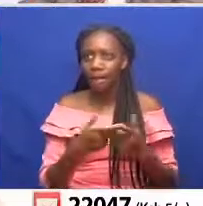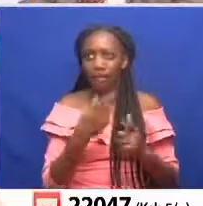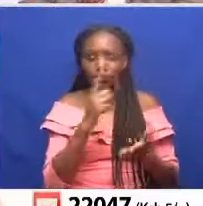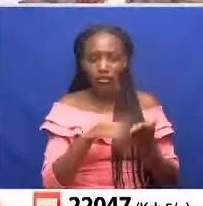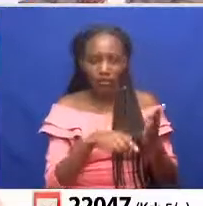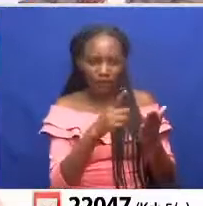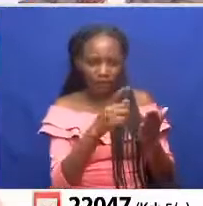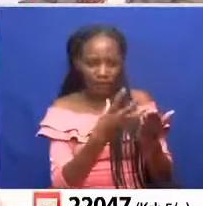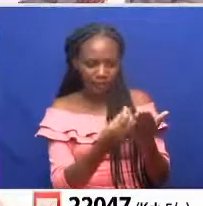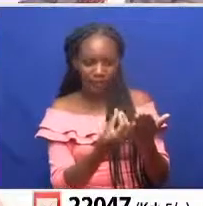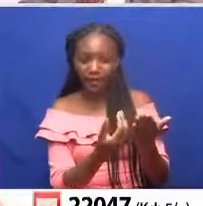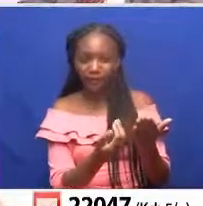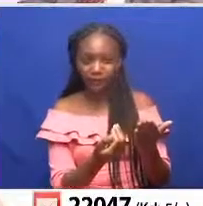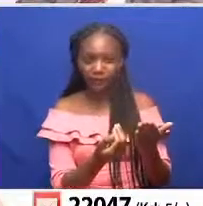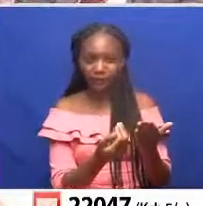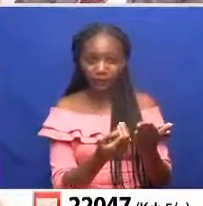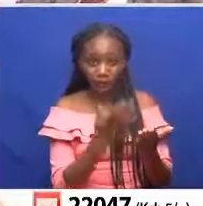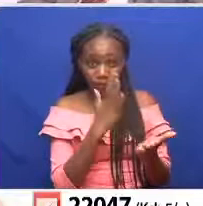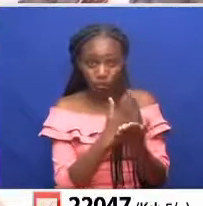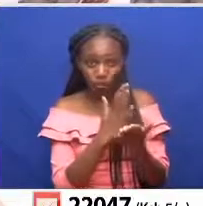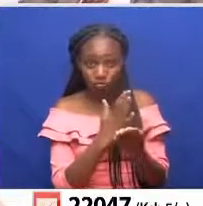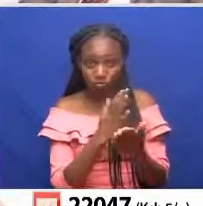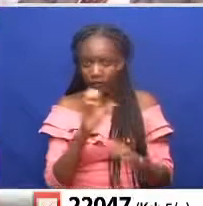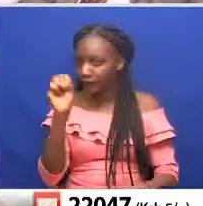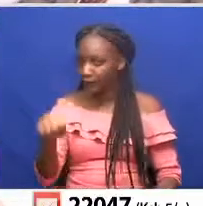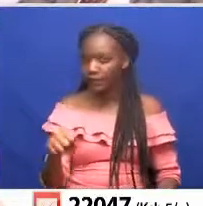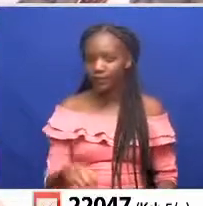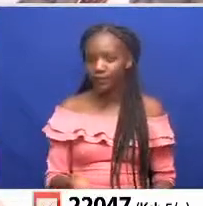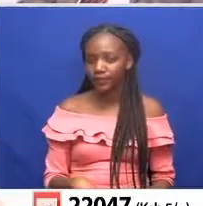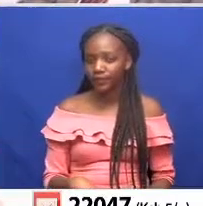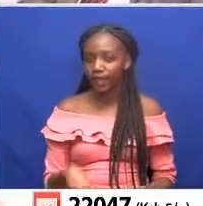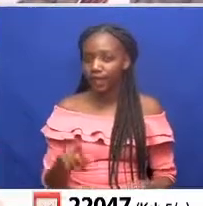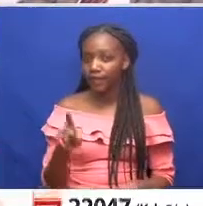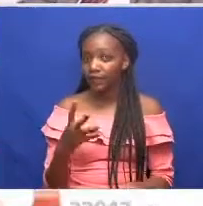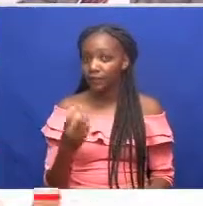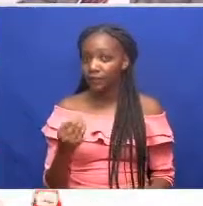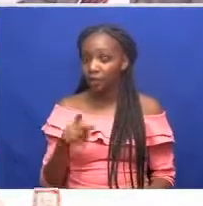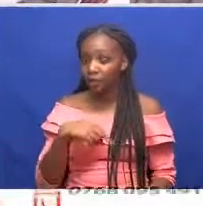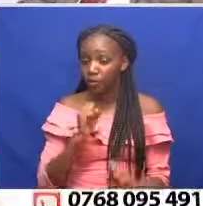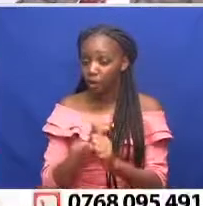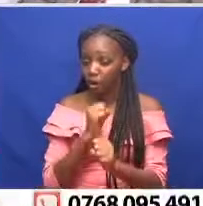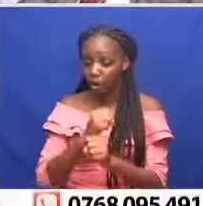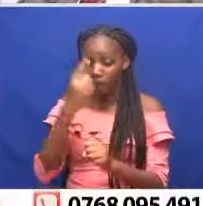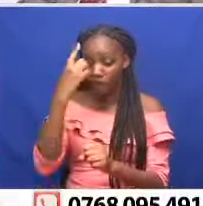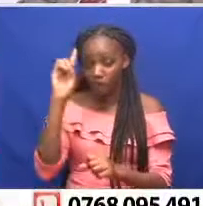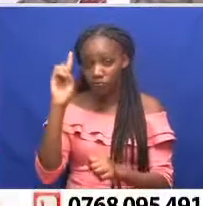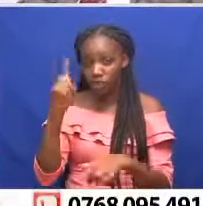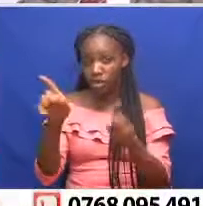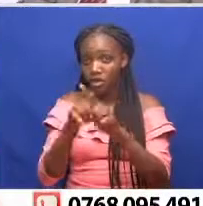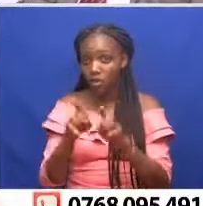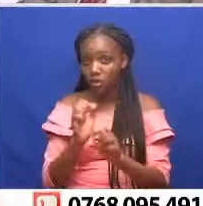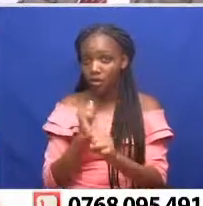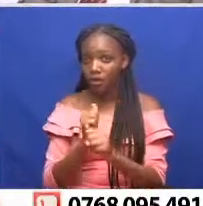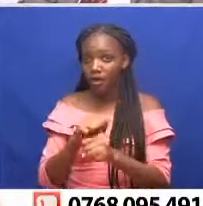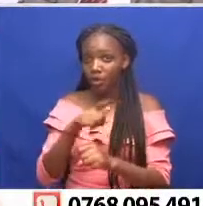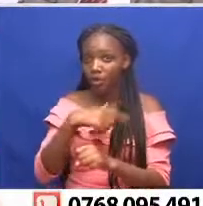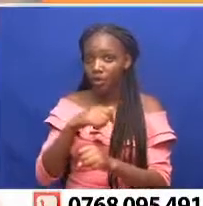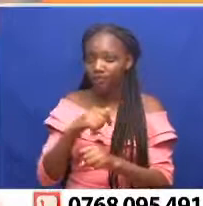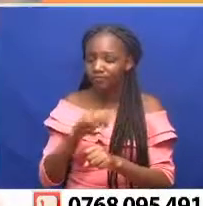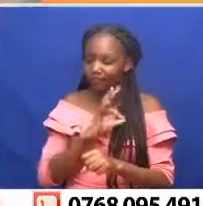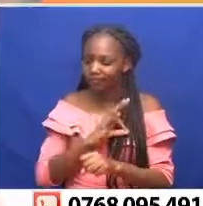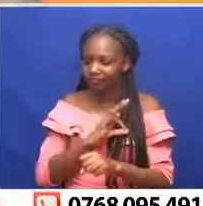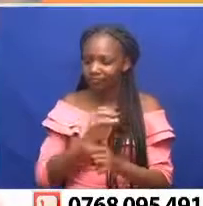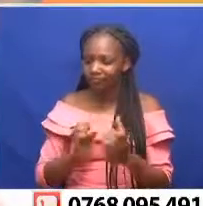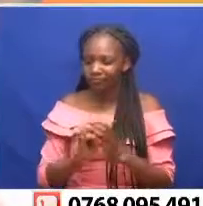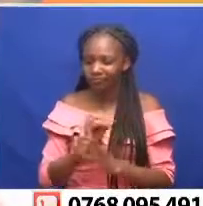amount this is genuine money this is genuine money money that we have worked for MH it's money that we have earned